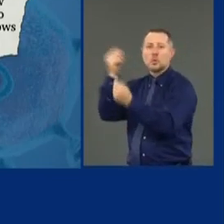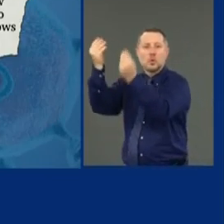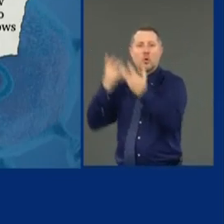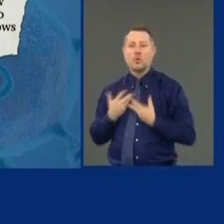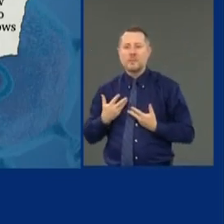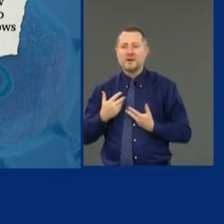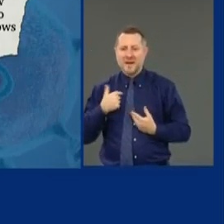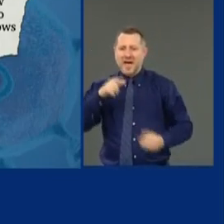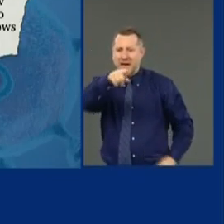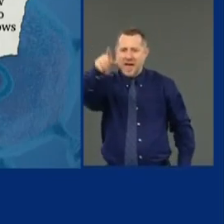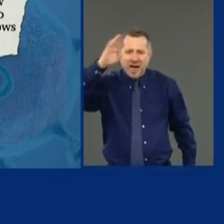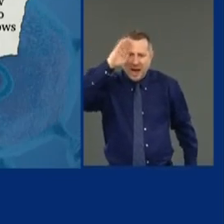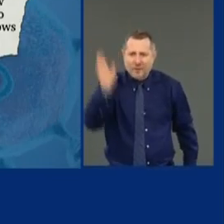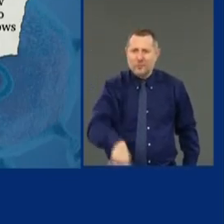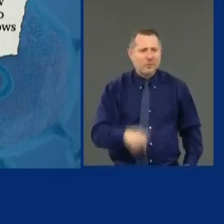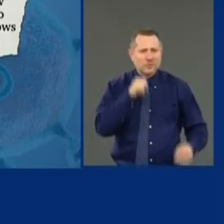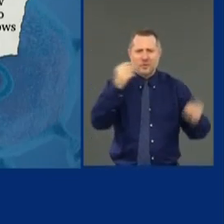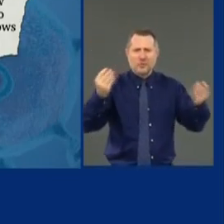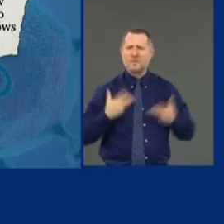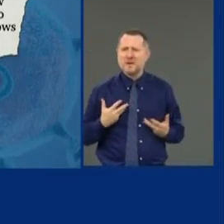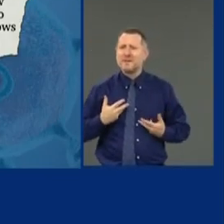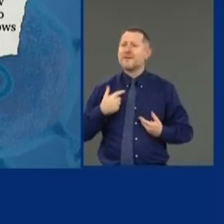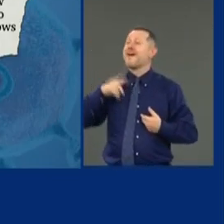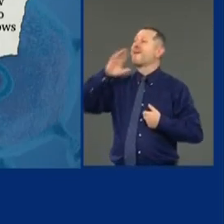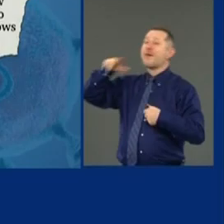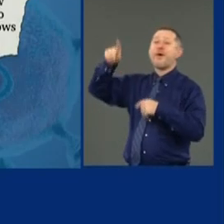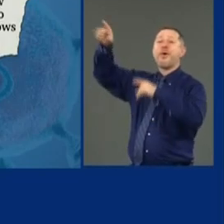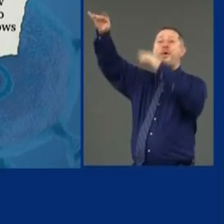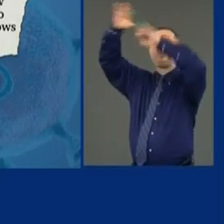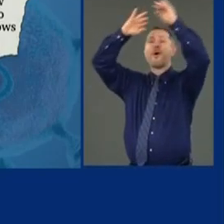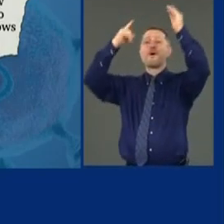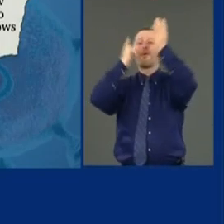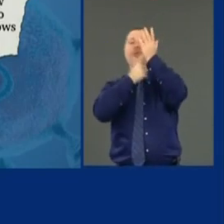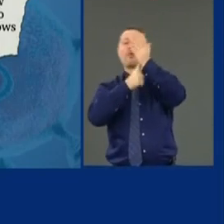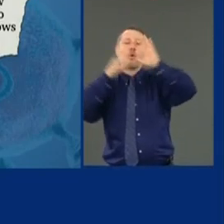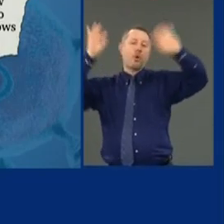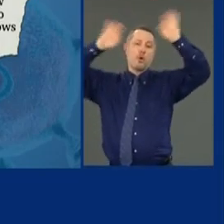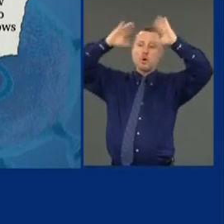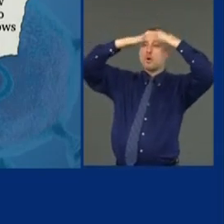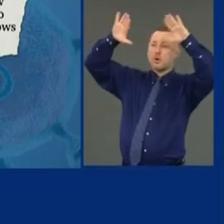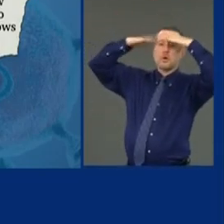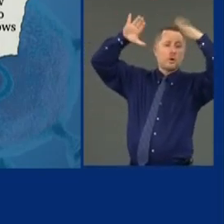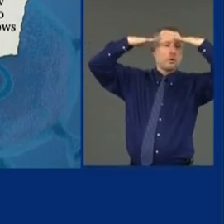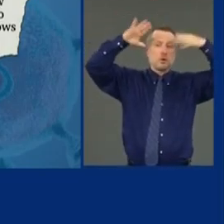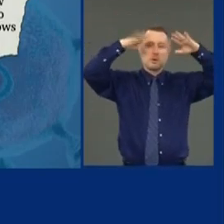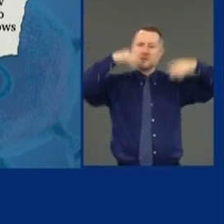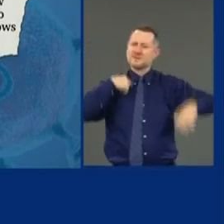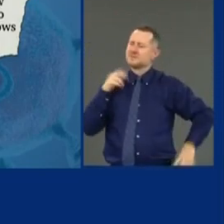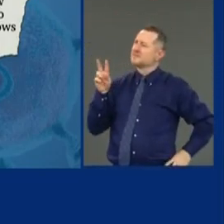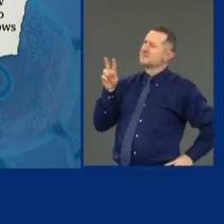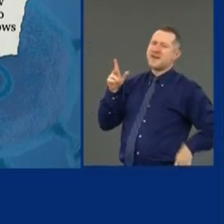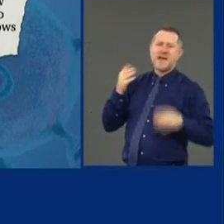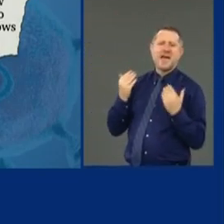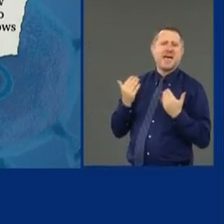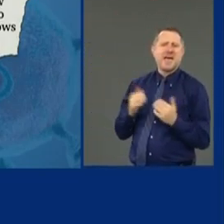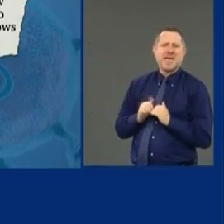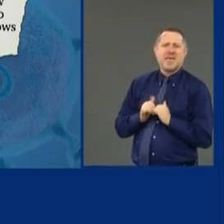us. They say nobody knew. I don't know how nobody knew. But the cases came from